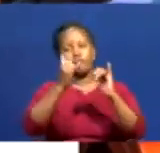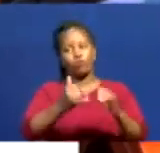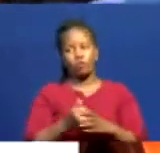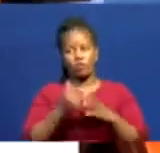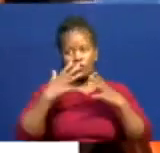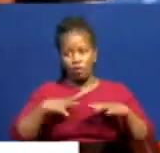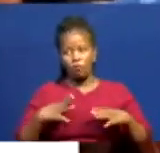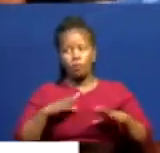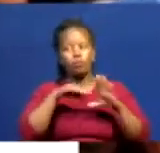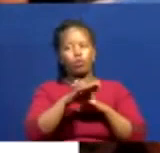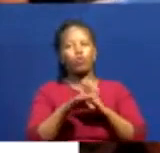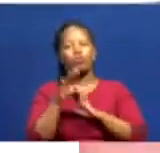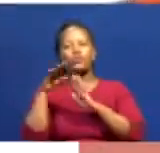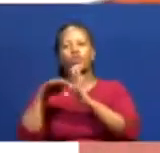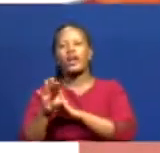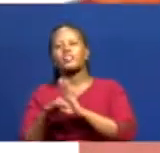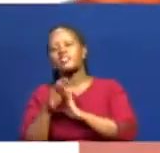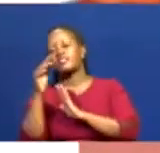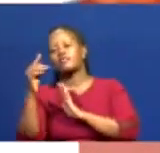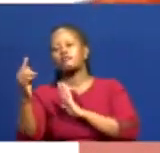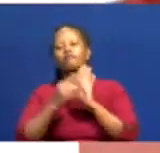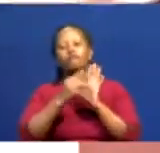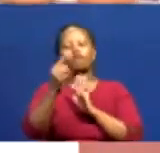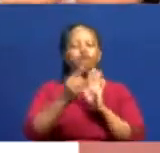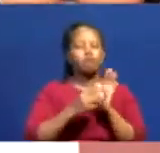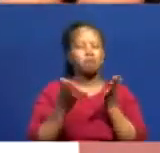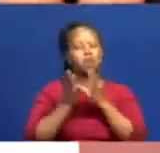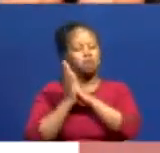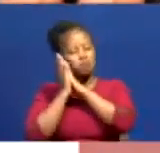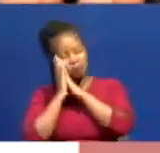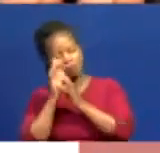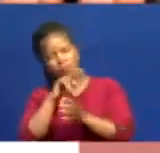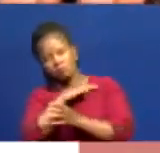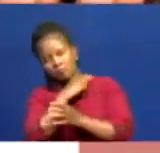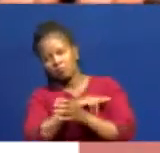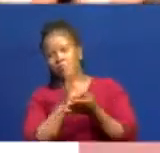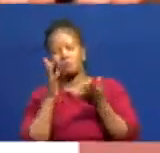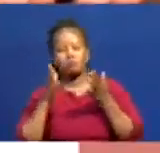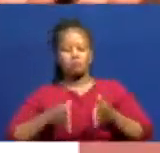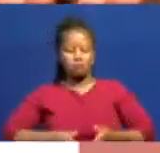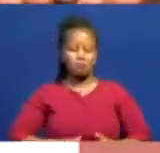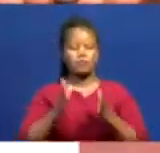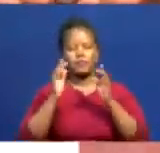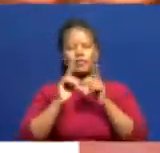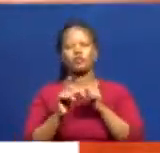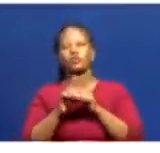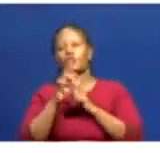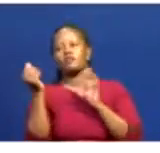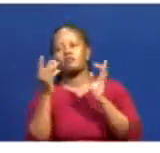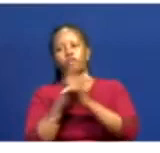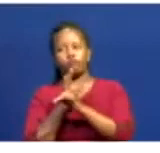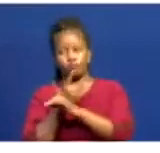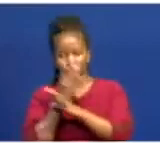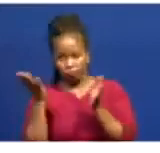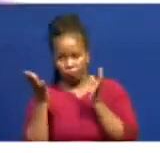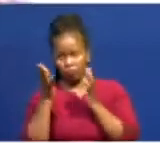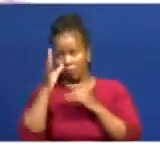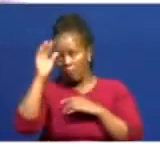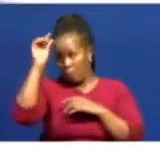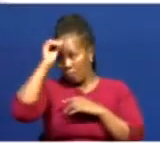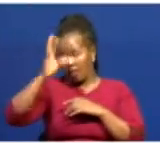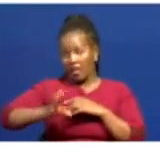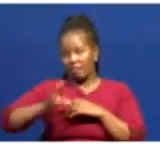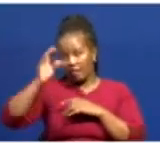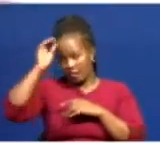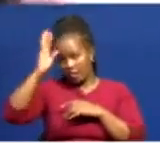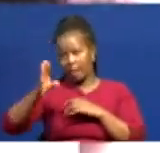other services, inpatient and outpatient maternity, chronic disease, and final expense covers. Kiambu Governor Kimani Wamatangi says